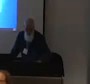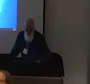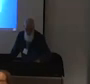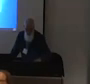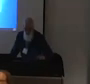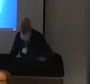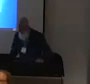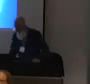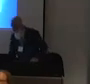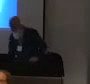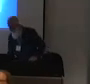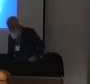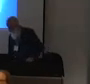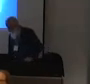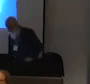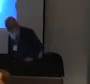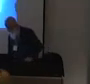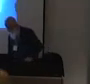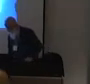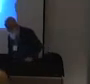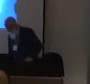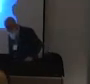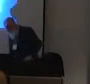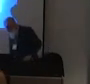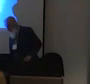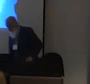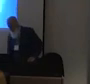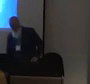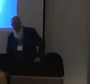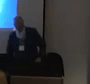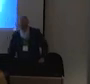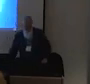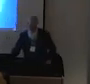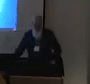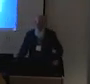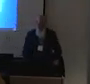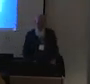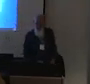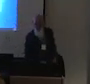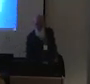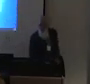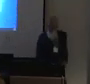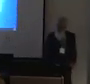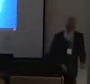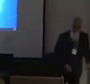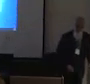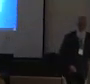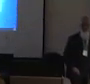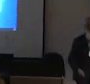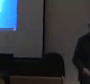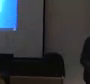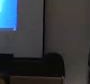There we go. All right, that was too difficult. I don't want to talk now. So anyway, I was just a moment ago for the folks